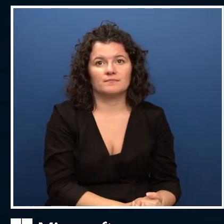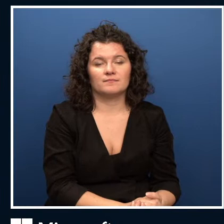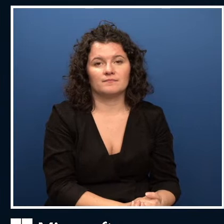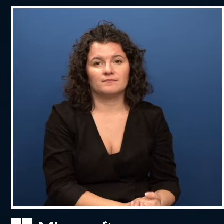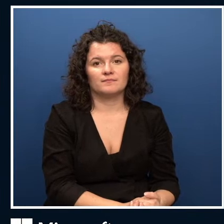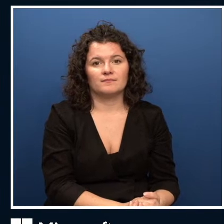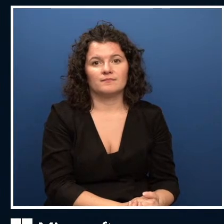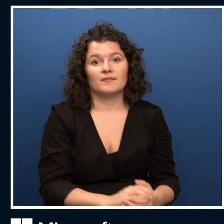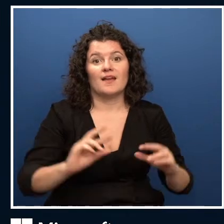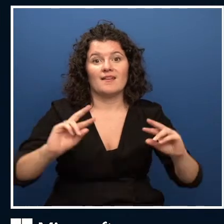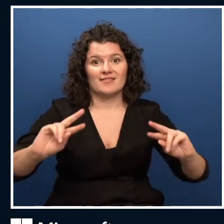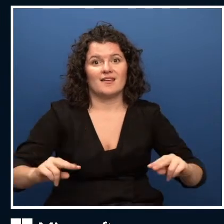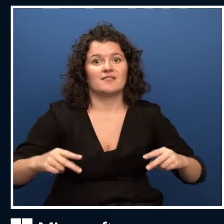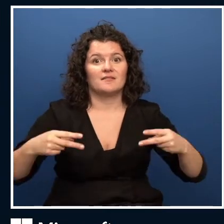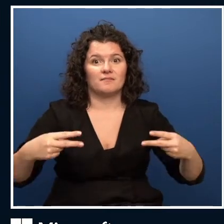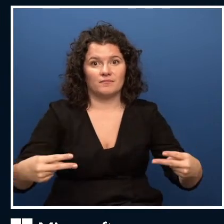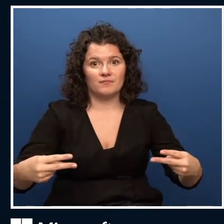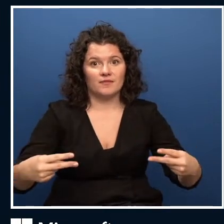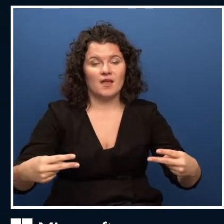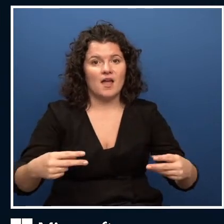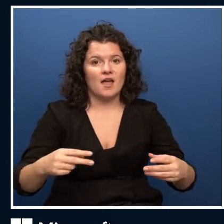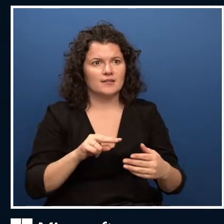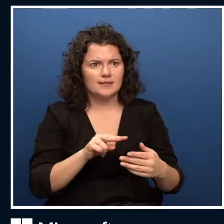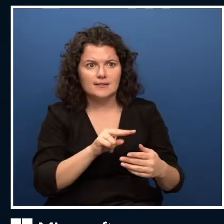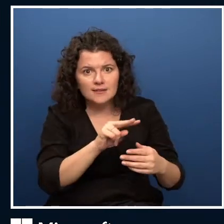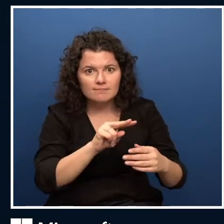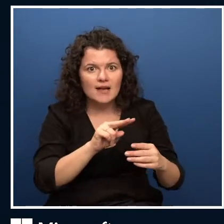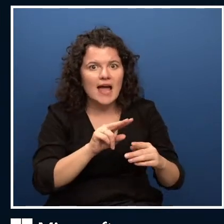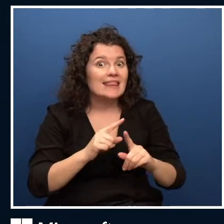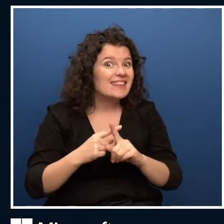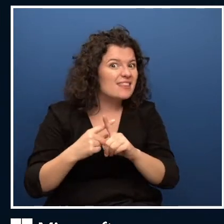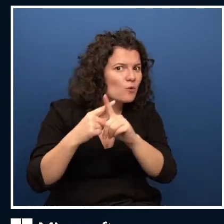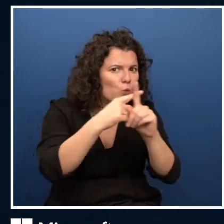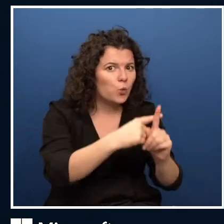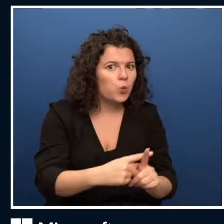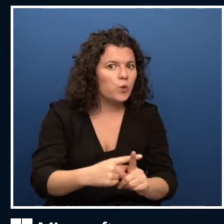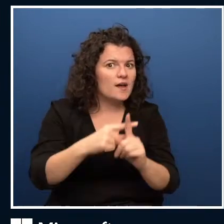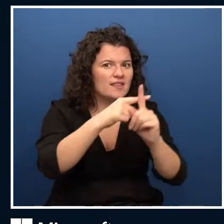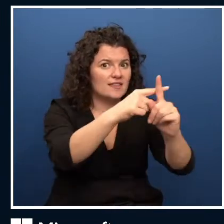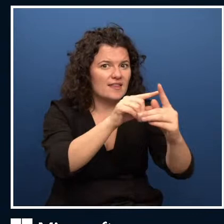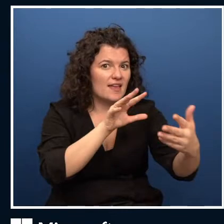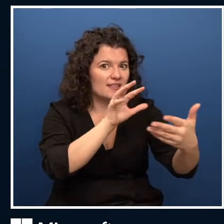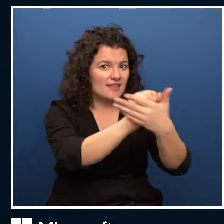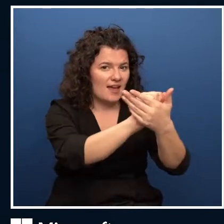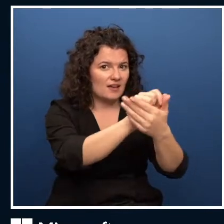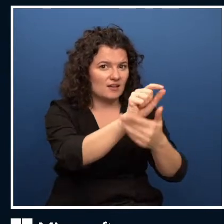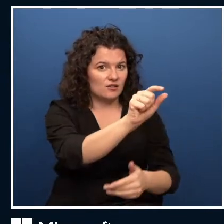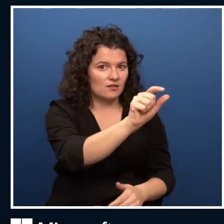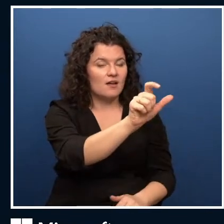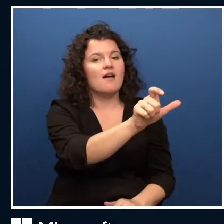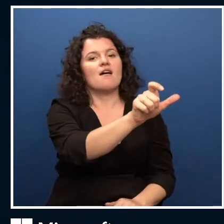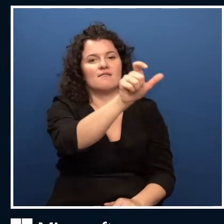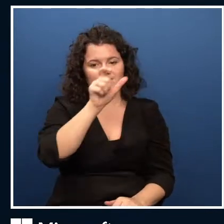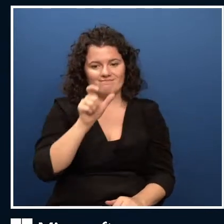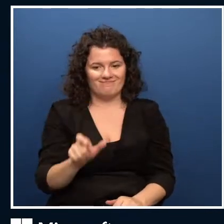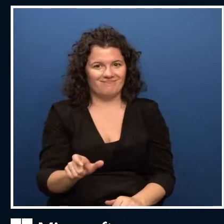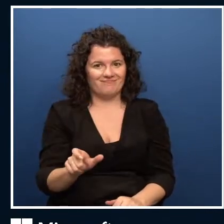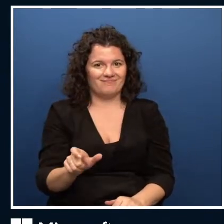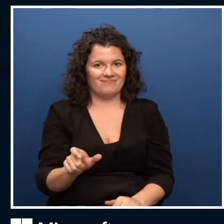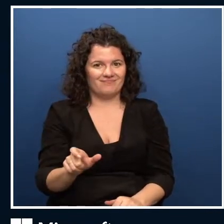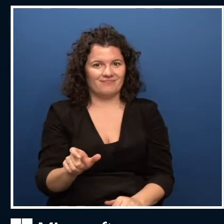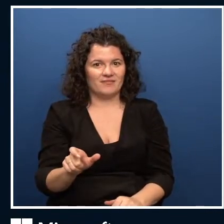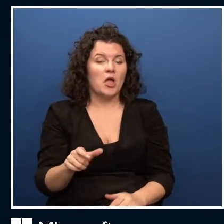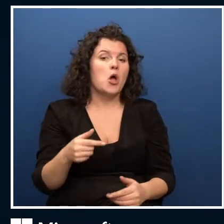real-time detections on the screen. And now you have your own model which can identify